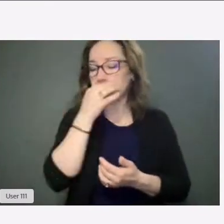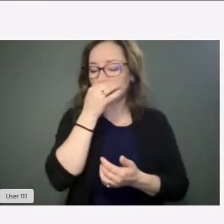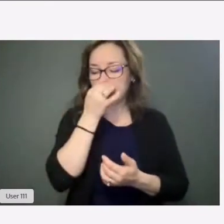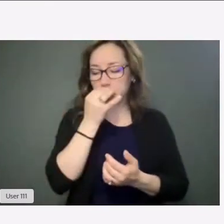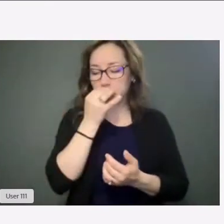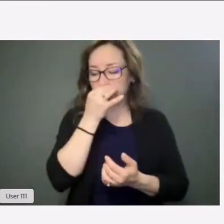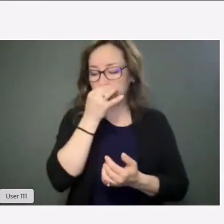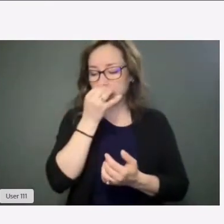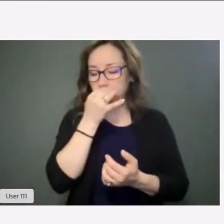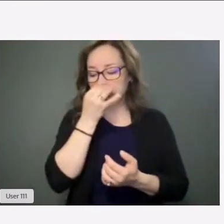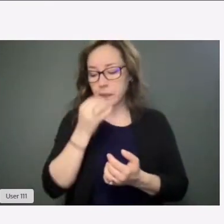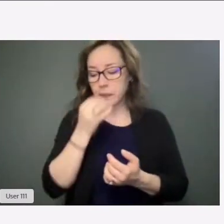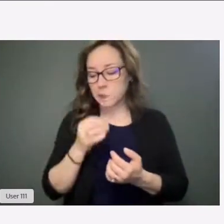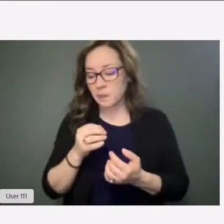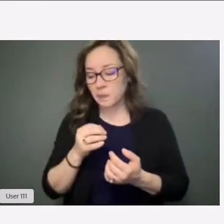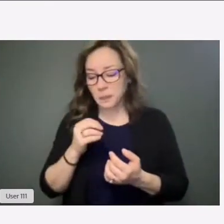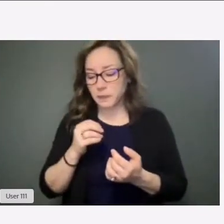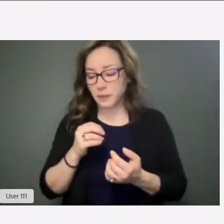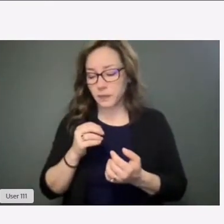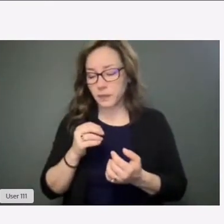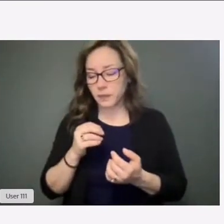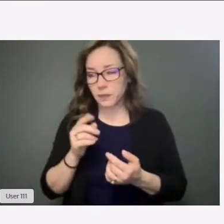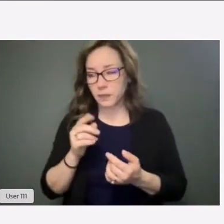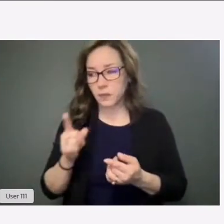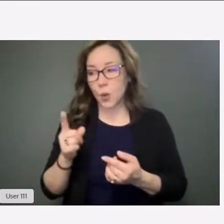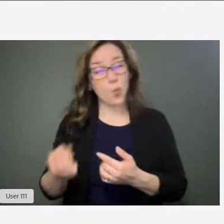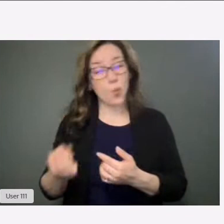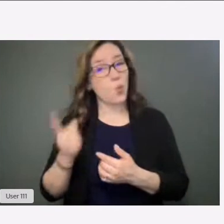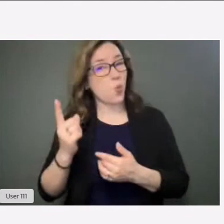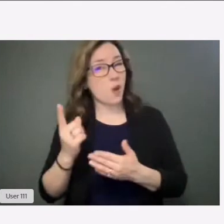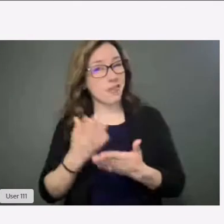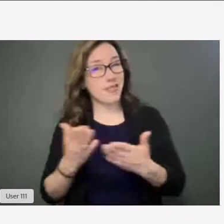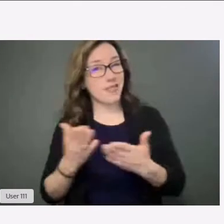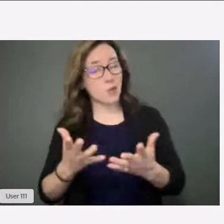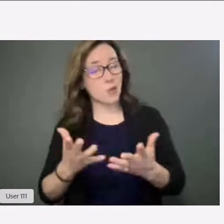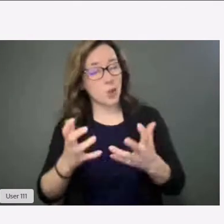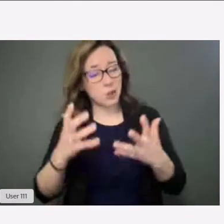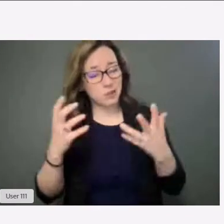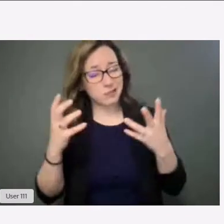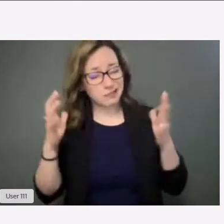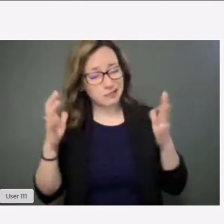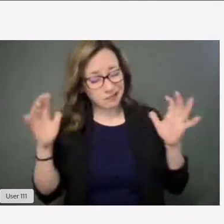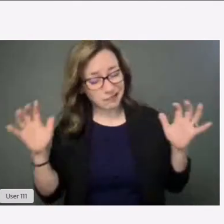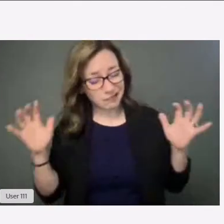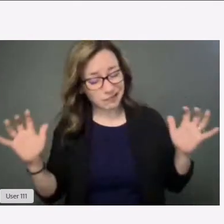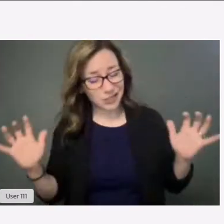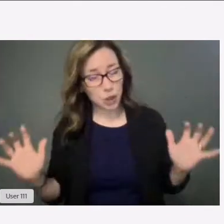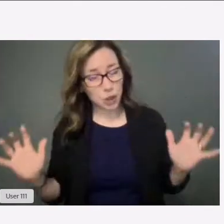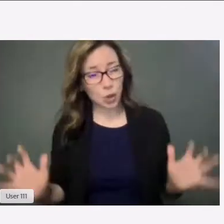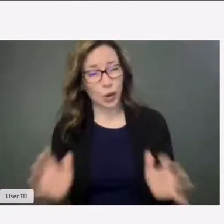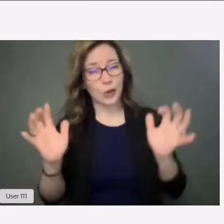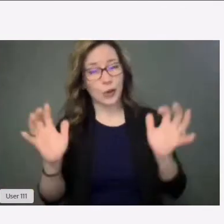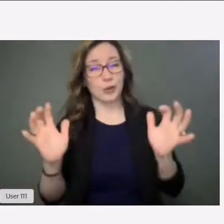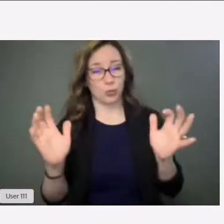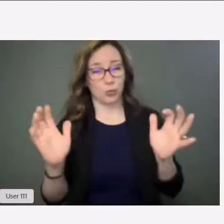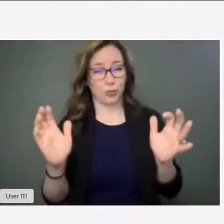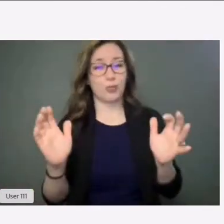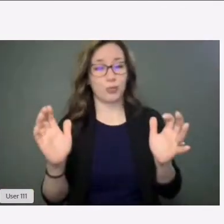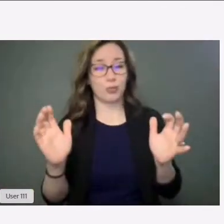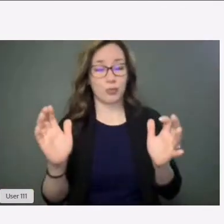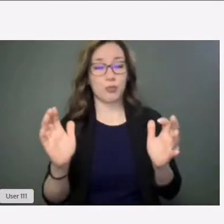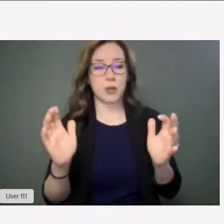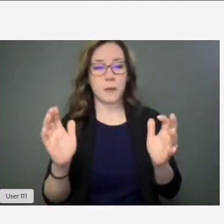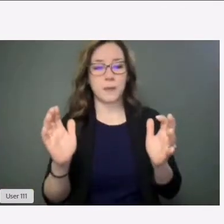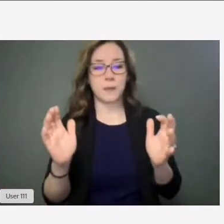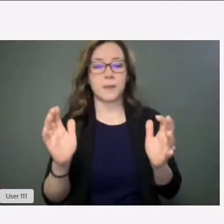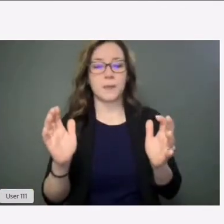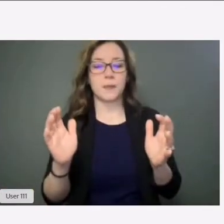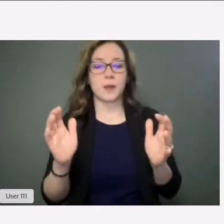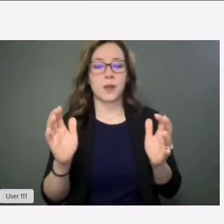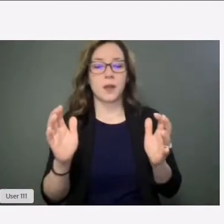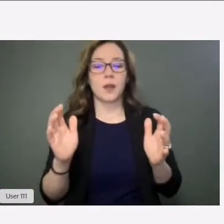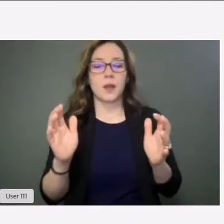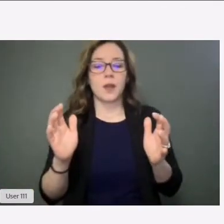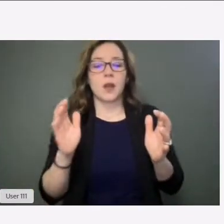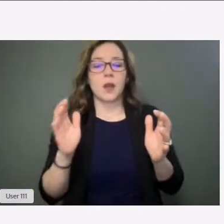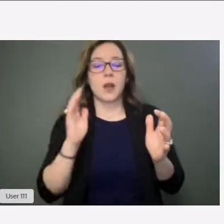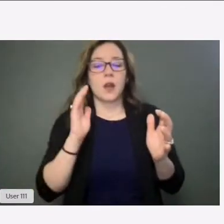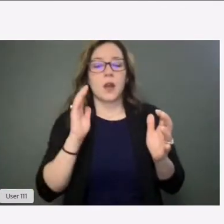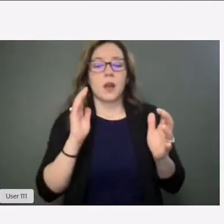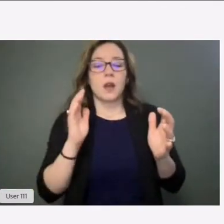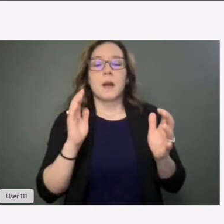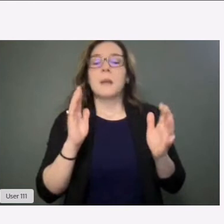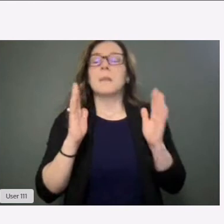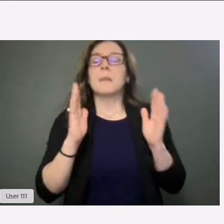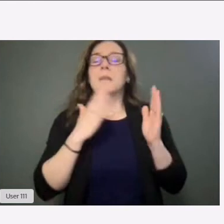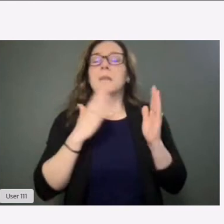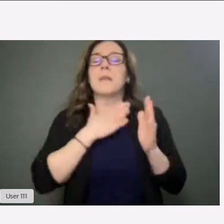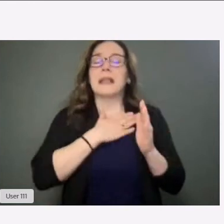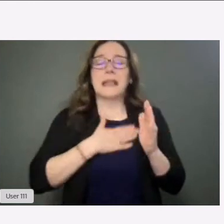those lines. So the one thing that we would strongly encourage all of you to do, I know that some of this area is probably new to some of you, is please take